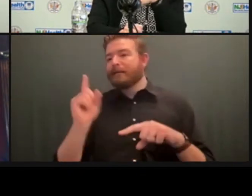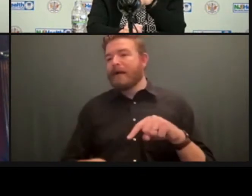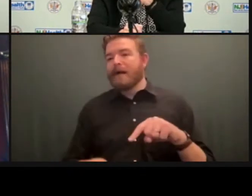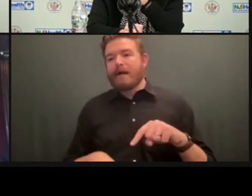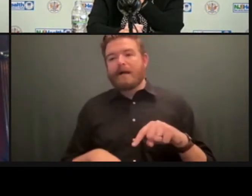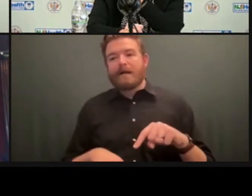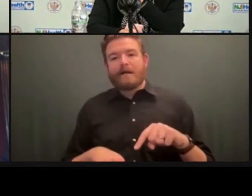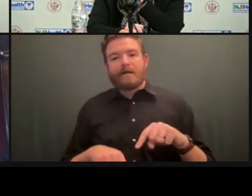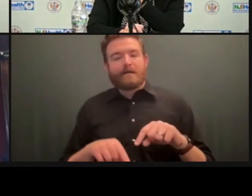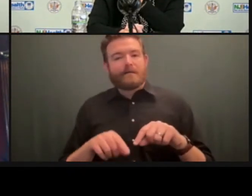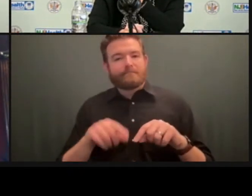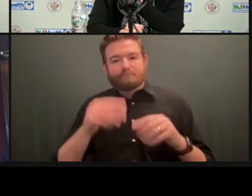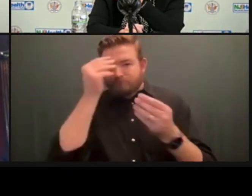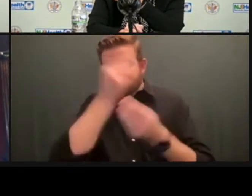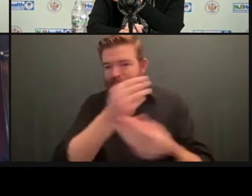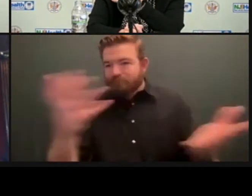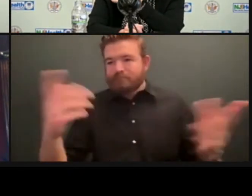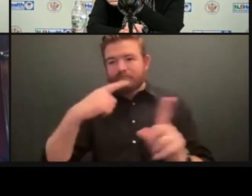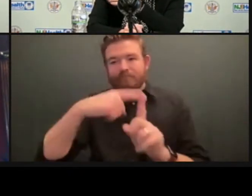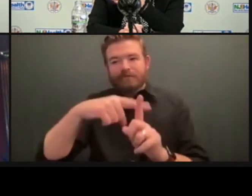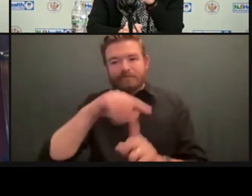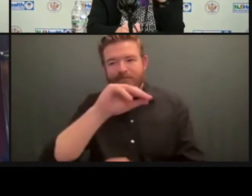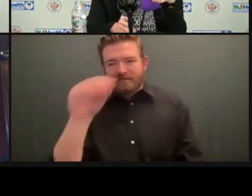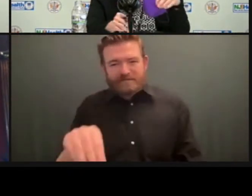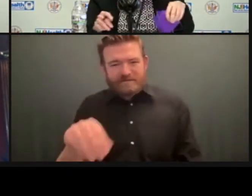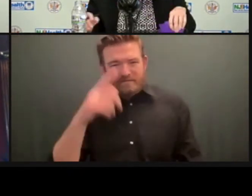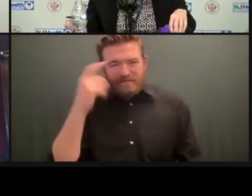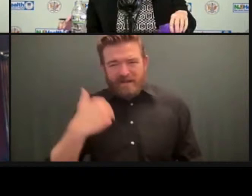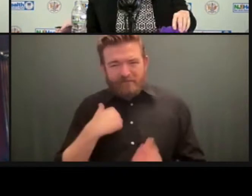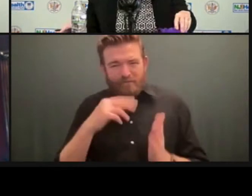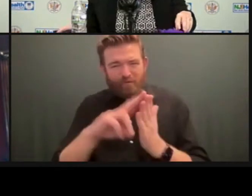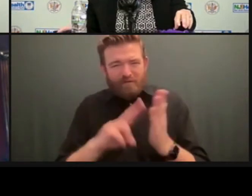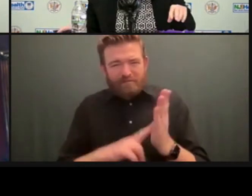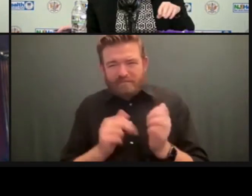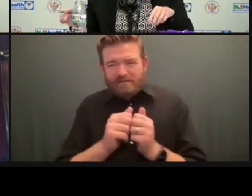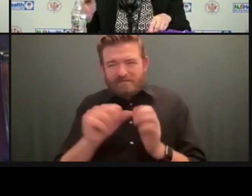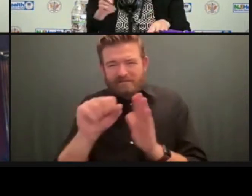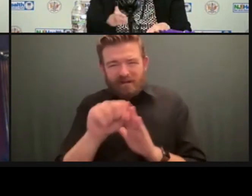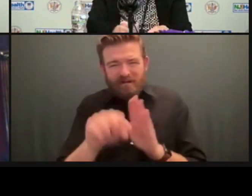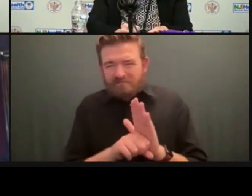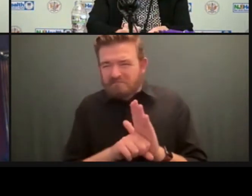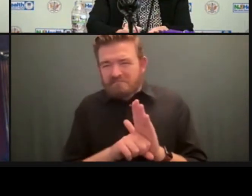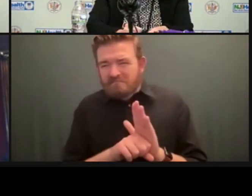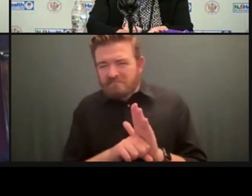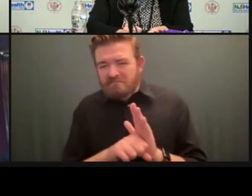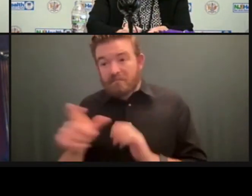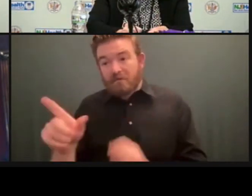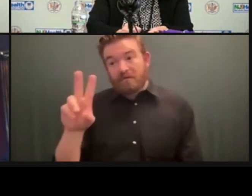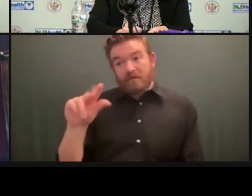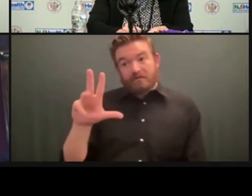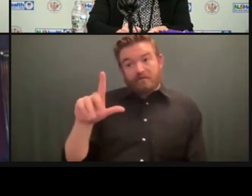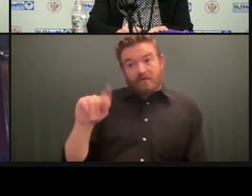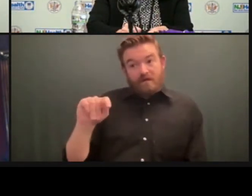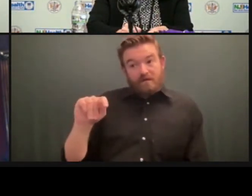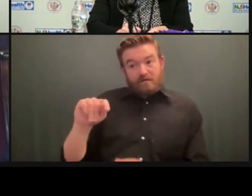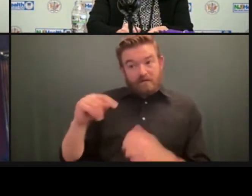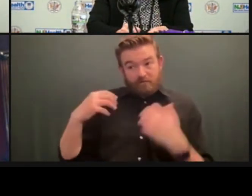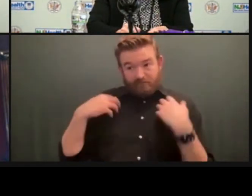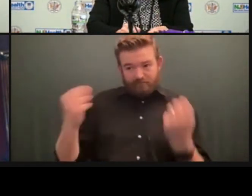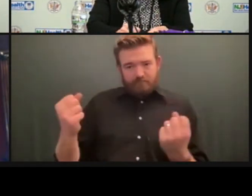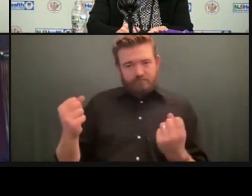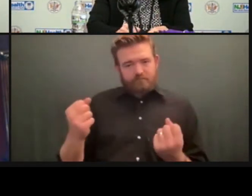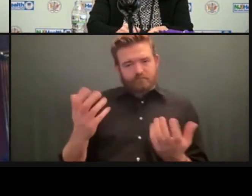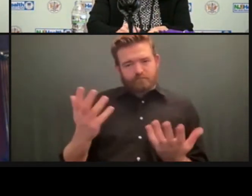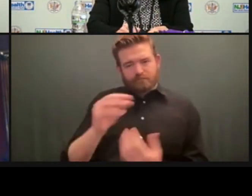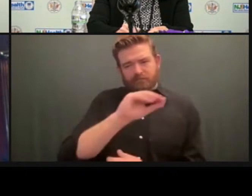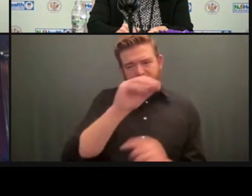with the state. Why is that, and what is the positivity for those tests? Also, why can't people find out what variant they have for a positive